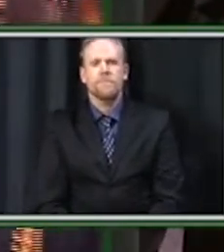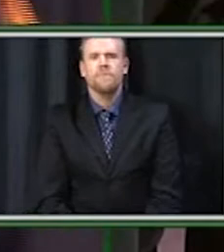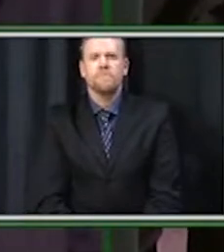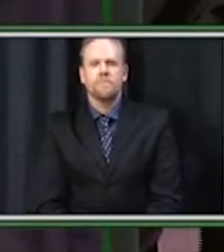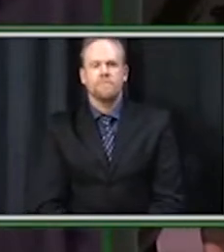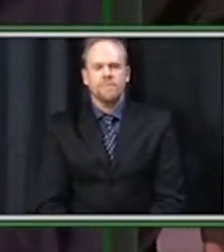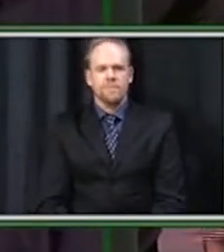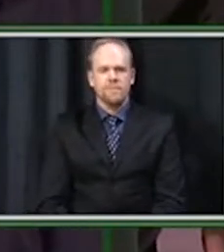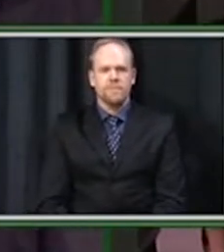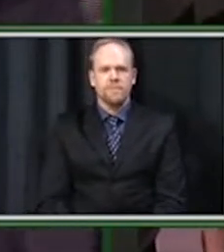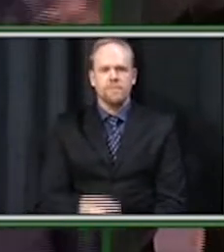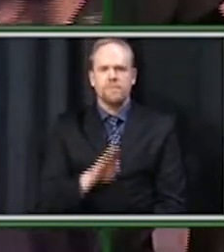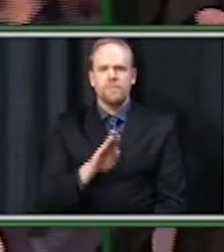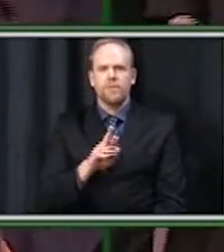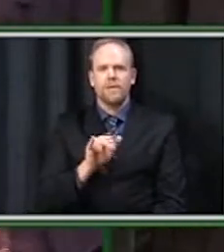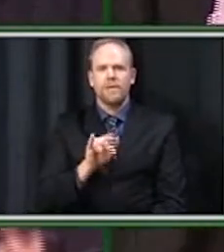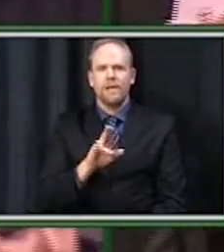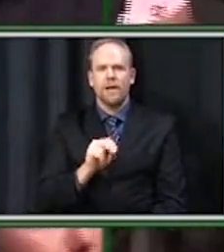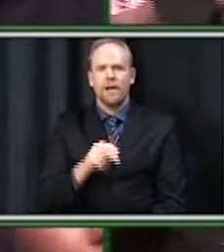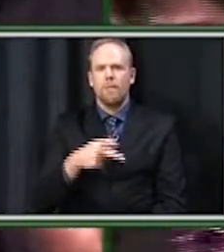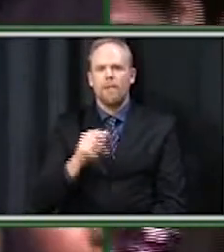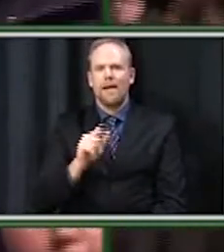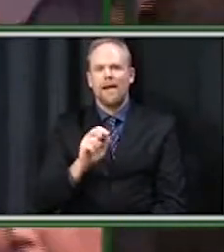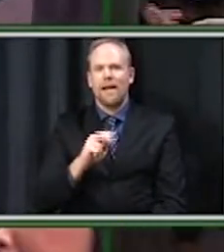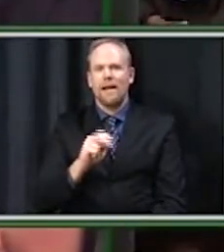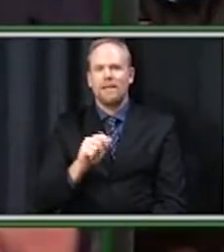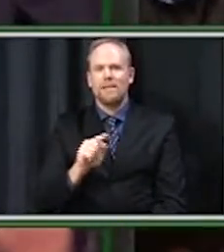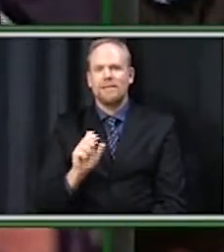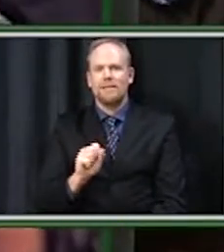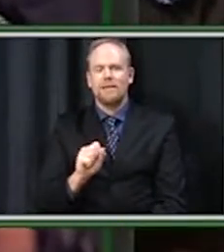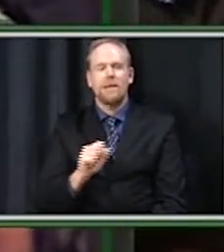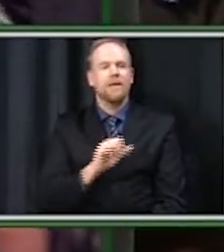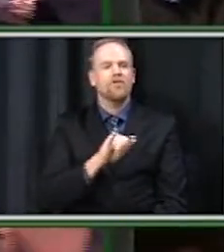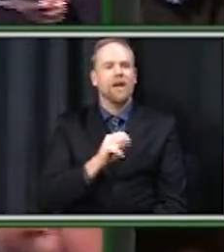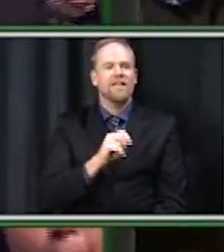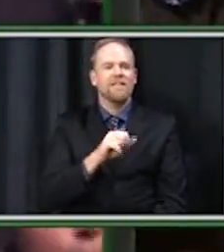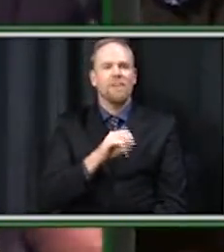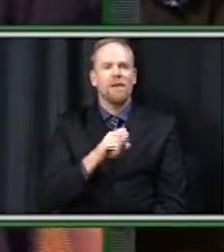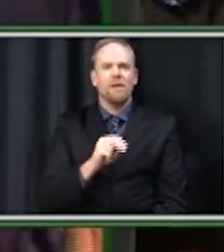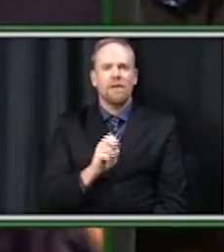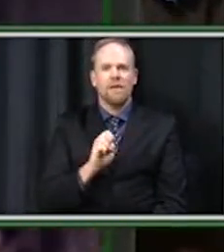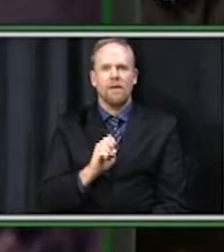Britton Planins. Jasmine Wyrick.